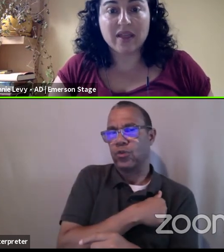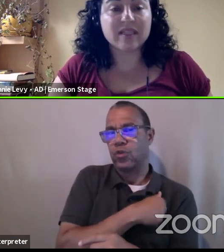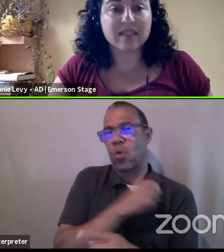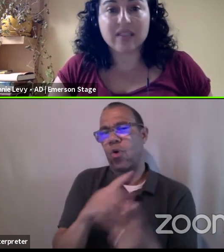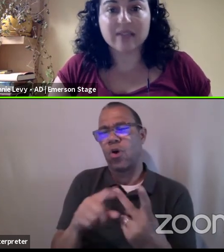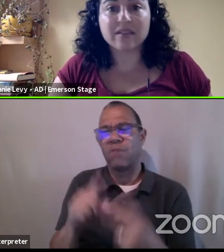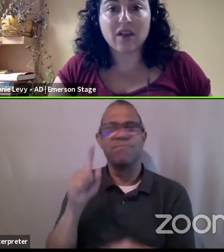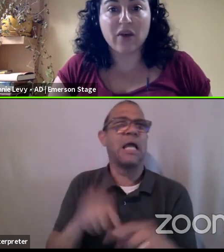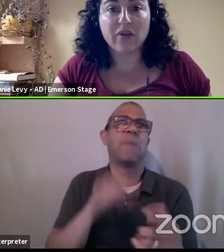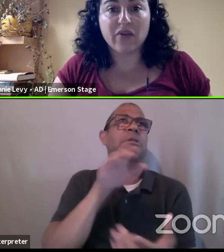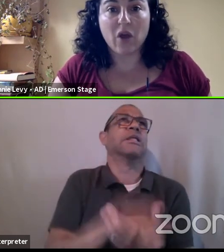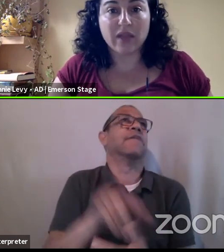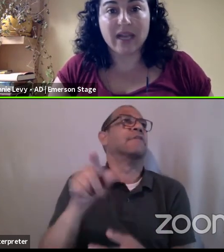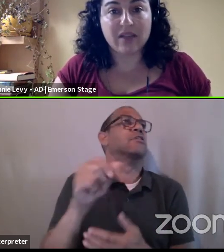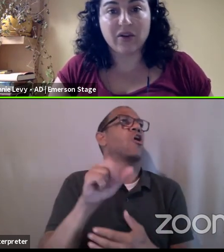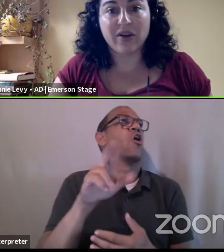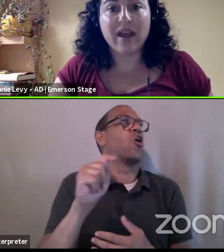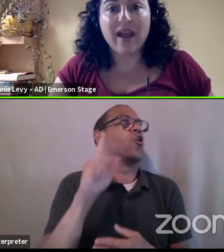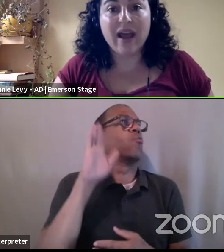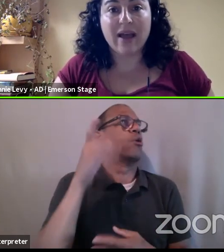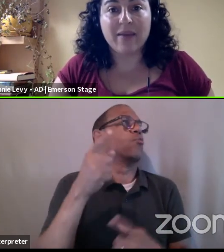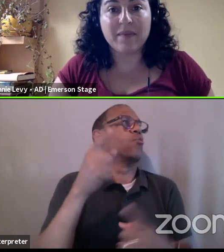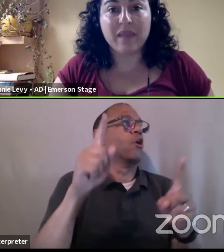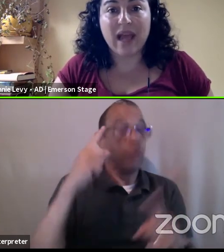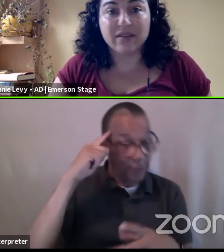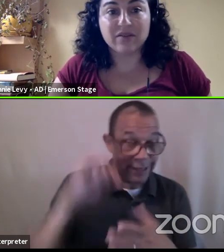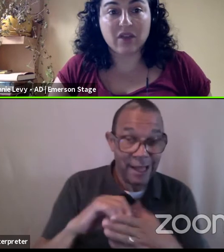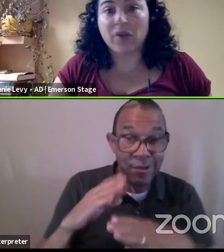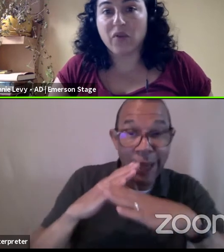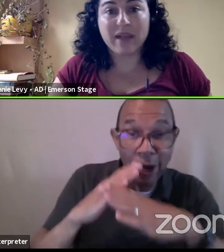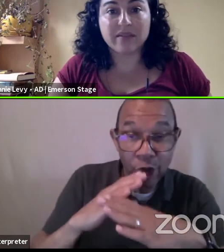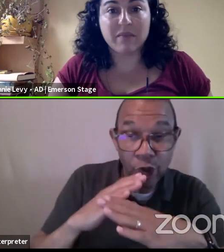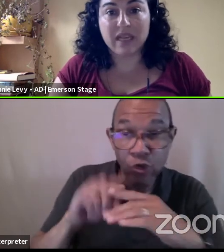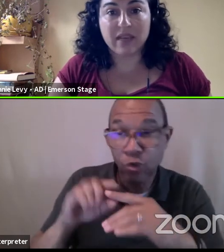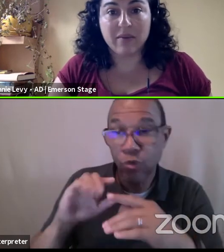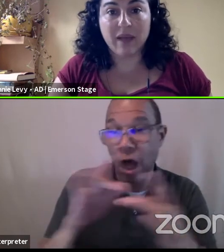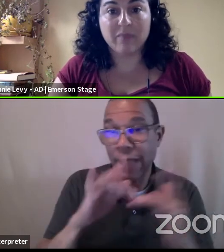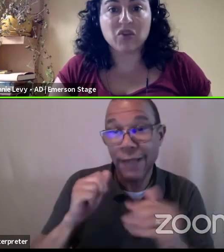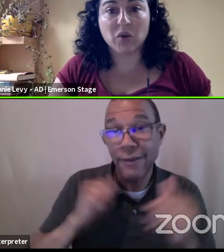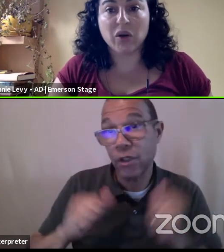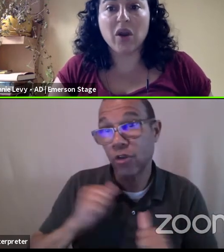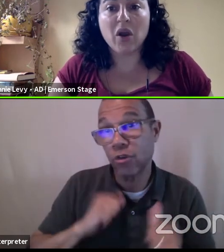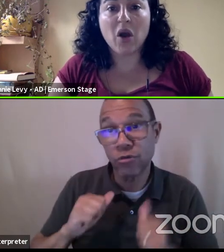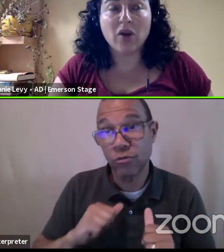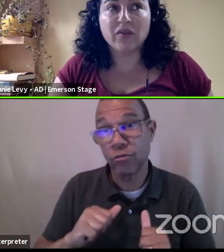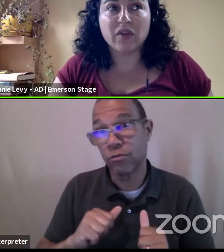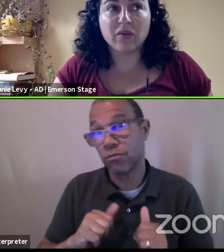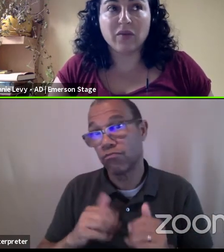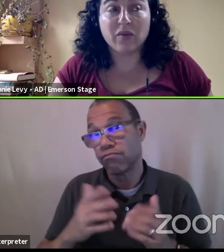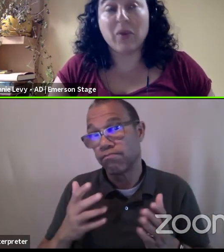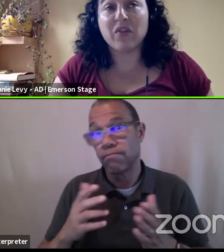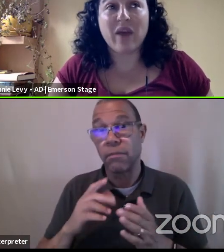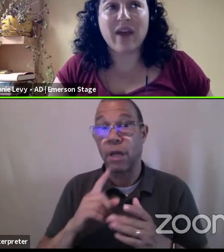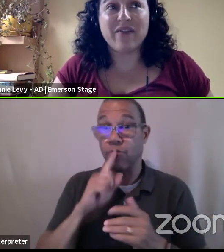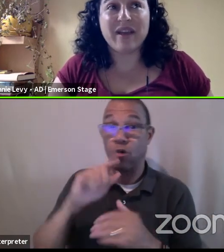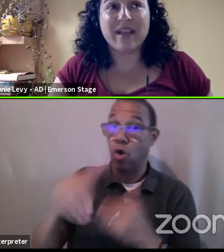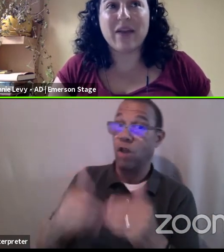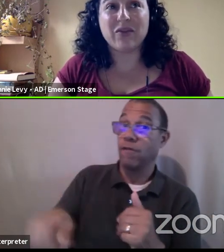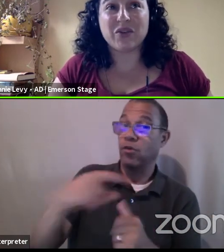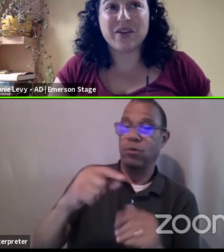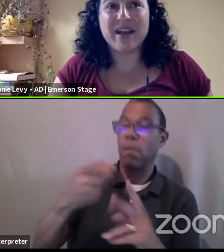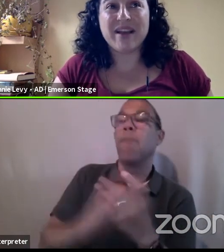the success of online theater as an art form, as a medium. I'm sure all of you, or both of you